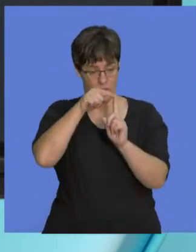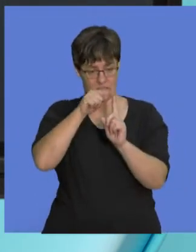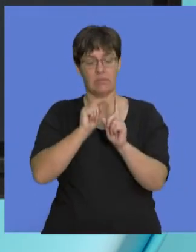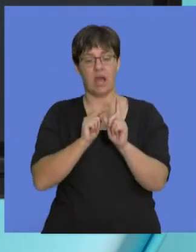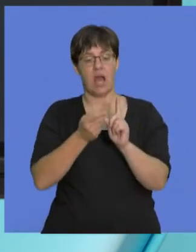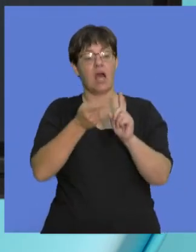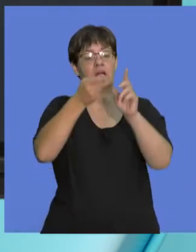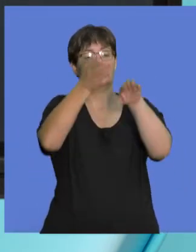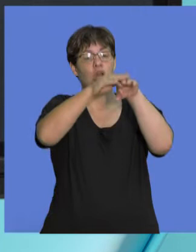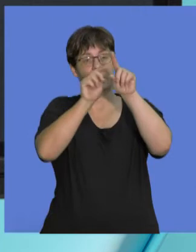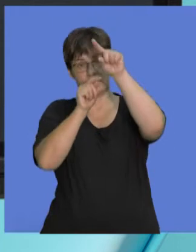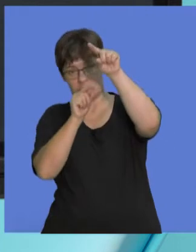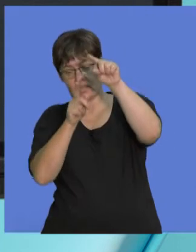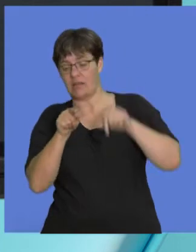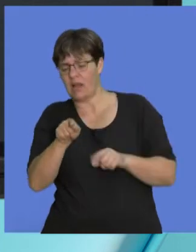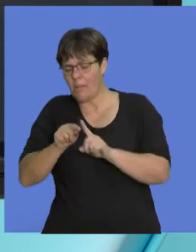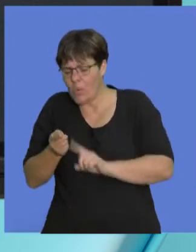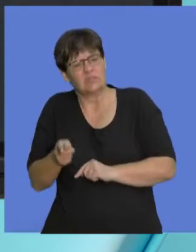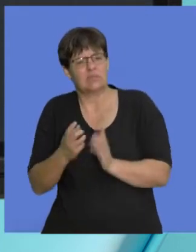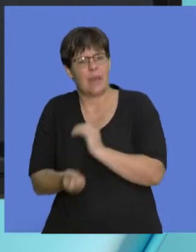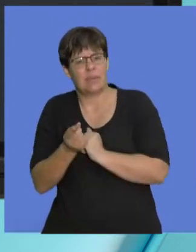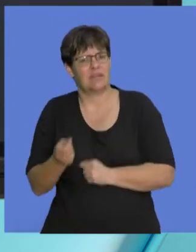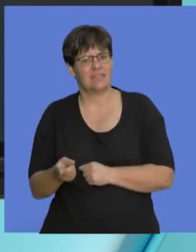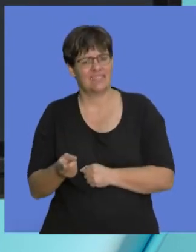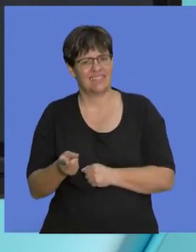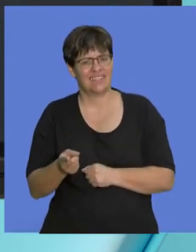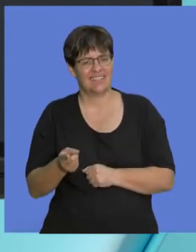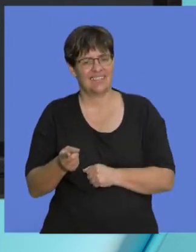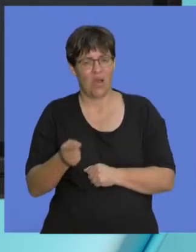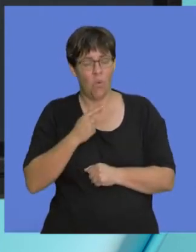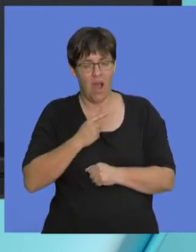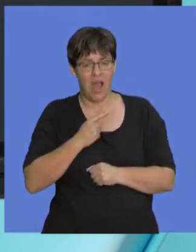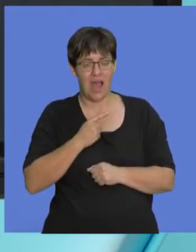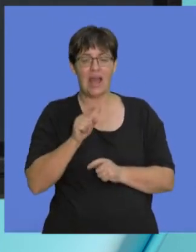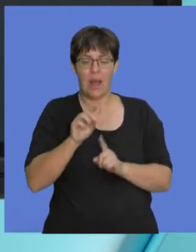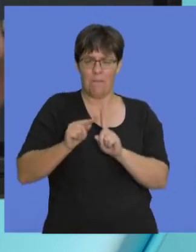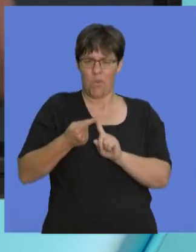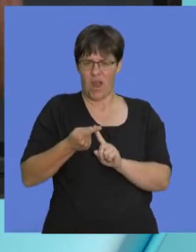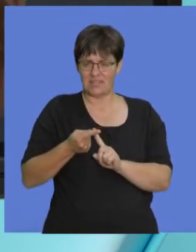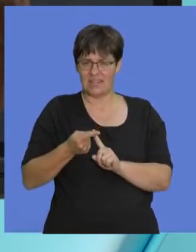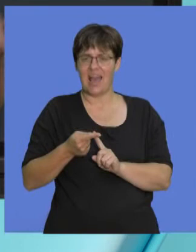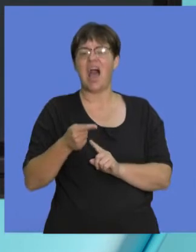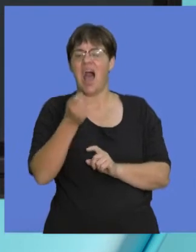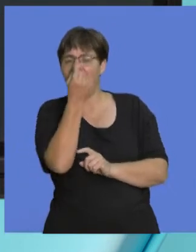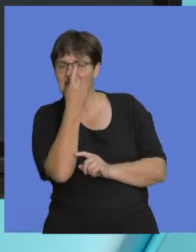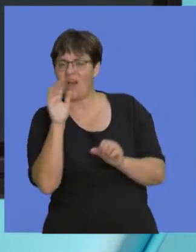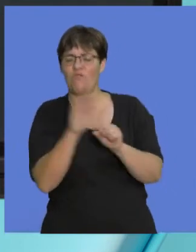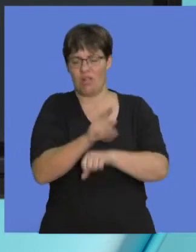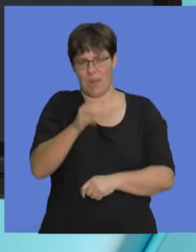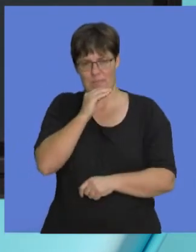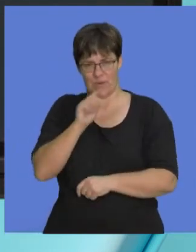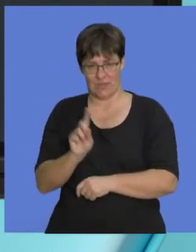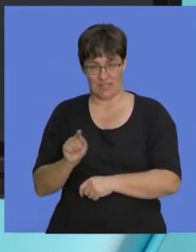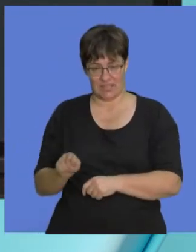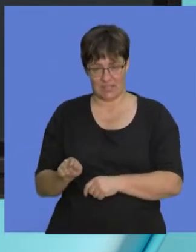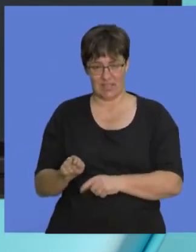is something that comes from understanding what exactly electric field at a point is, and also understand in as far